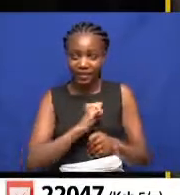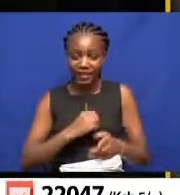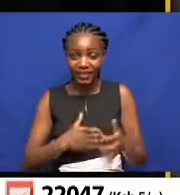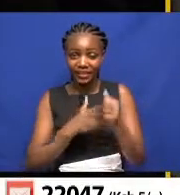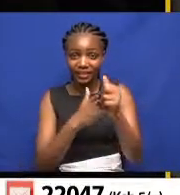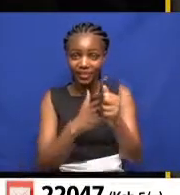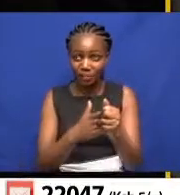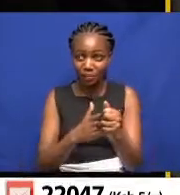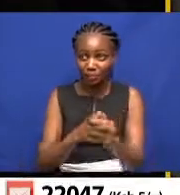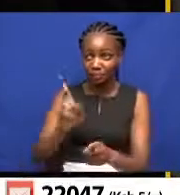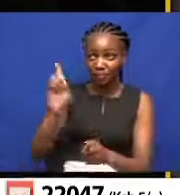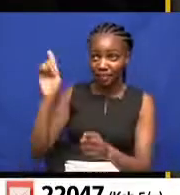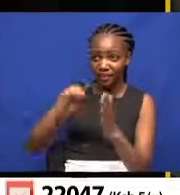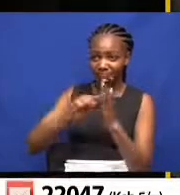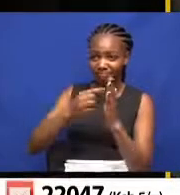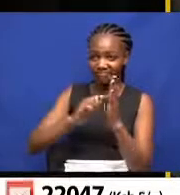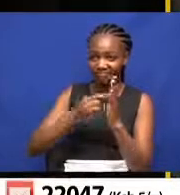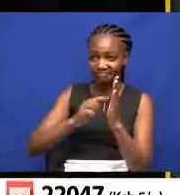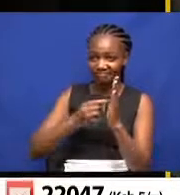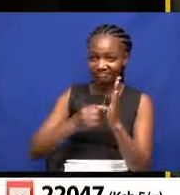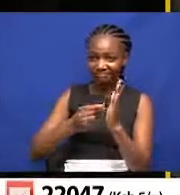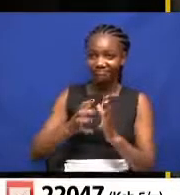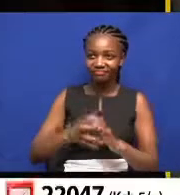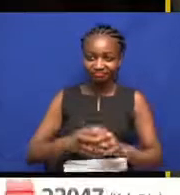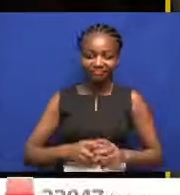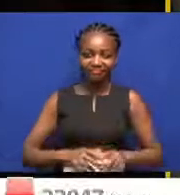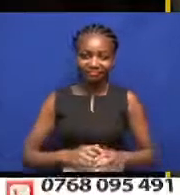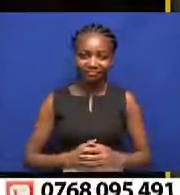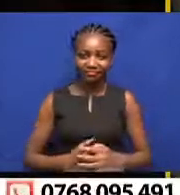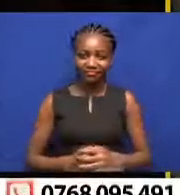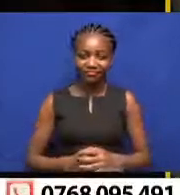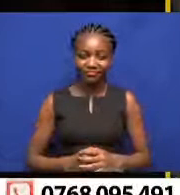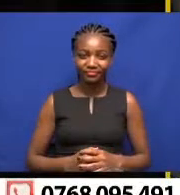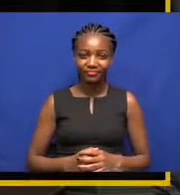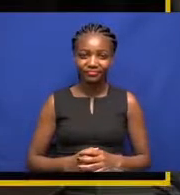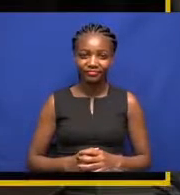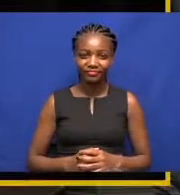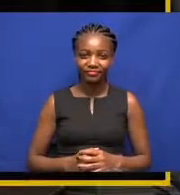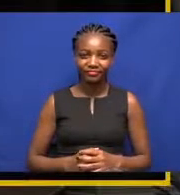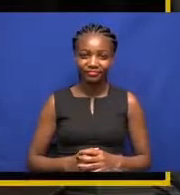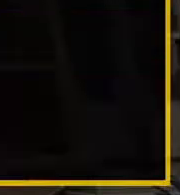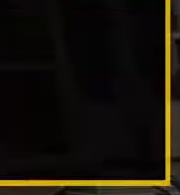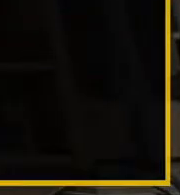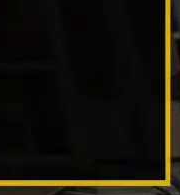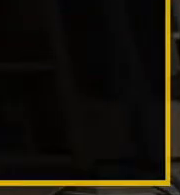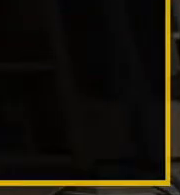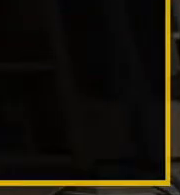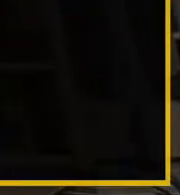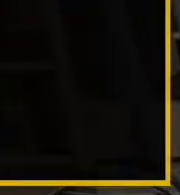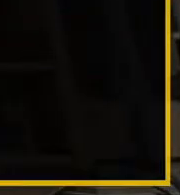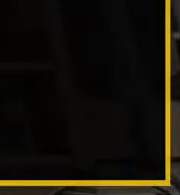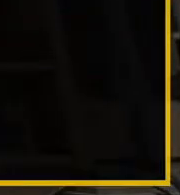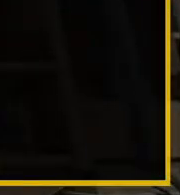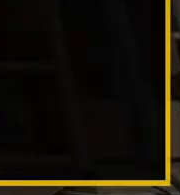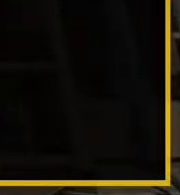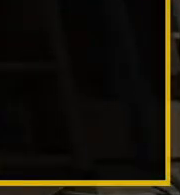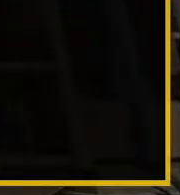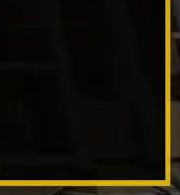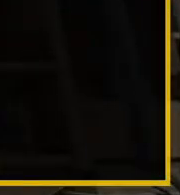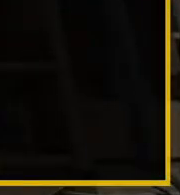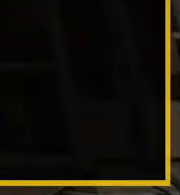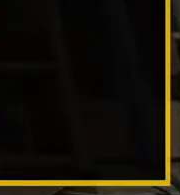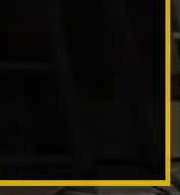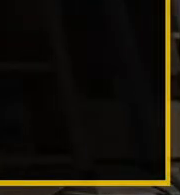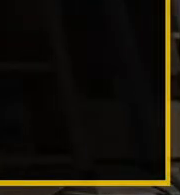Majority Leader Samuel Poghisio, Majority Whip Irungu Kang'ata, Minority Leader James Orengo, Makueni Senator Mutula